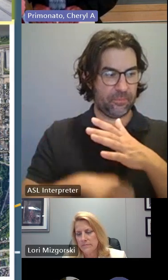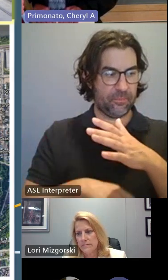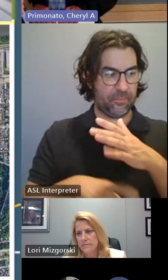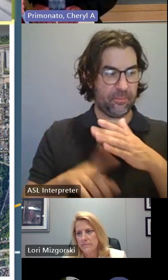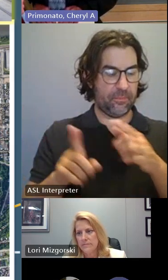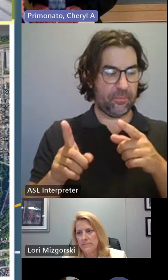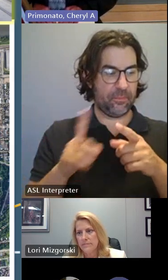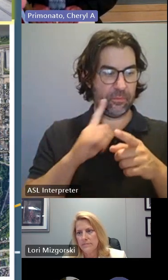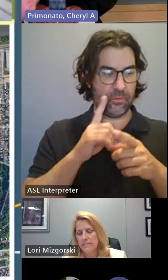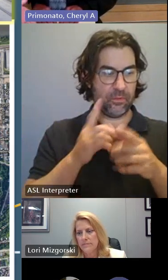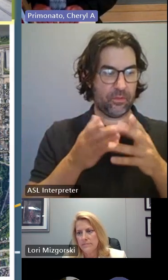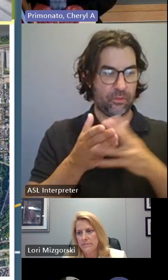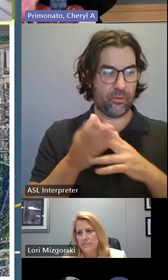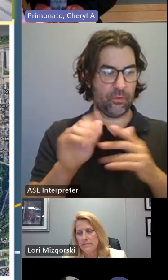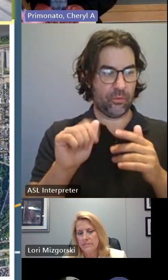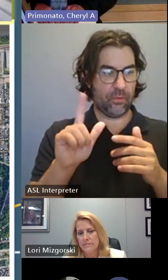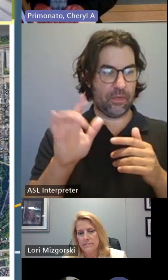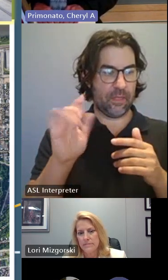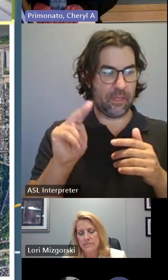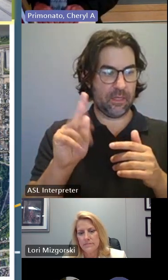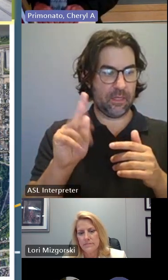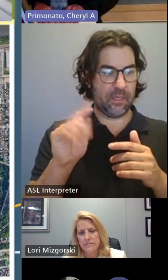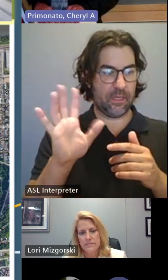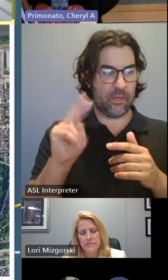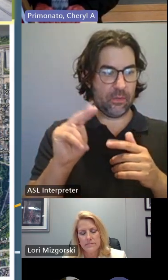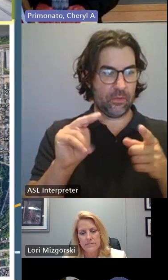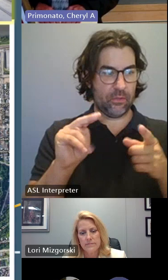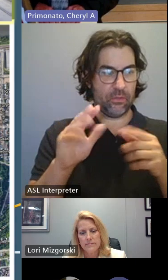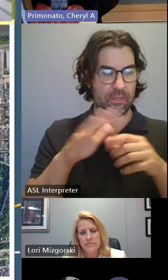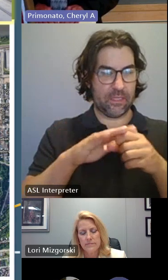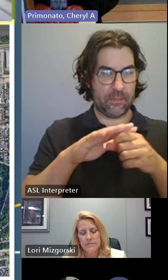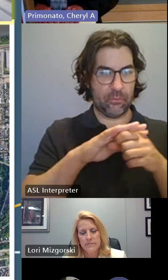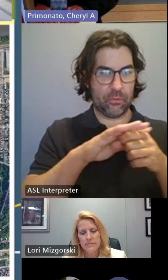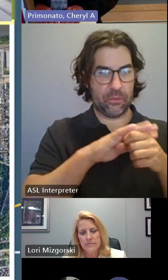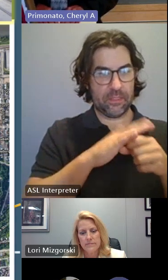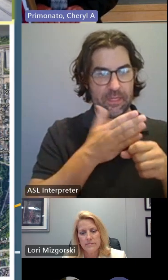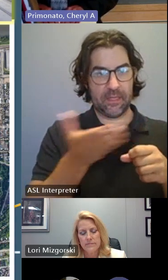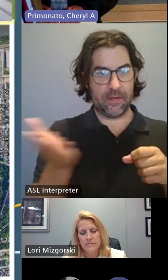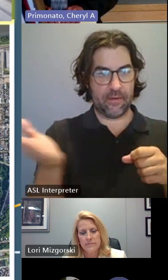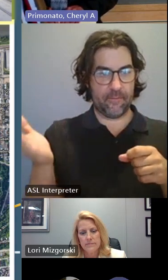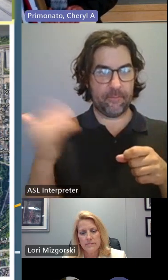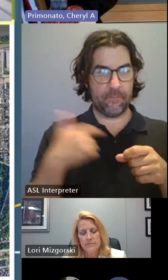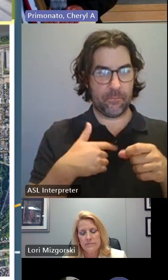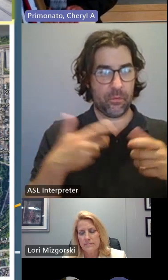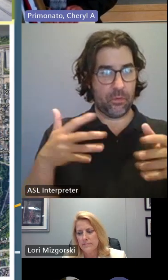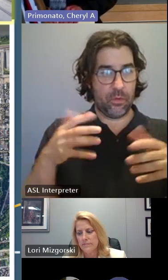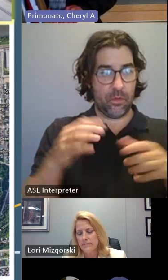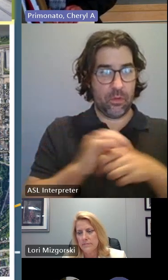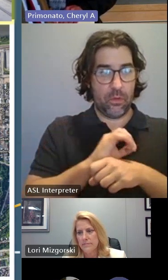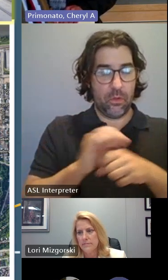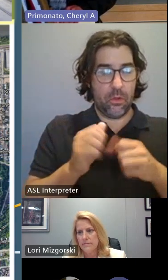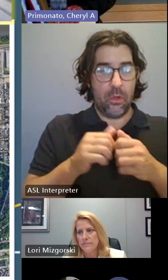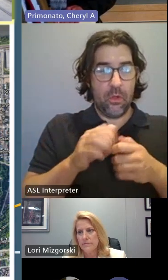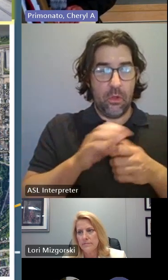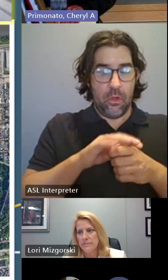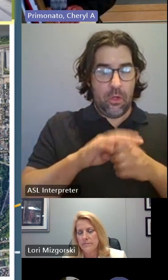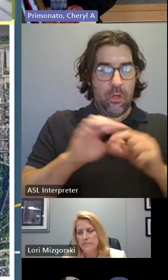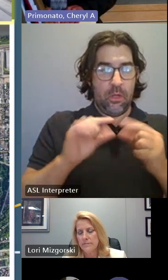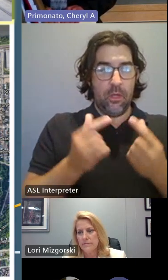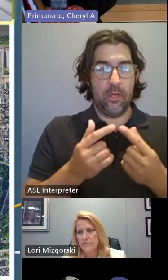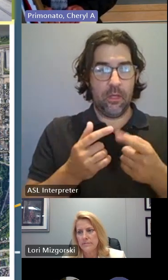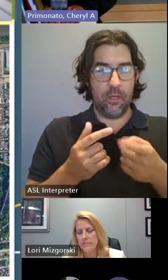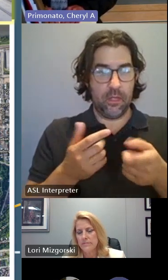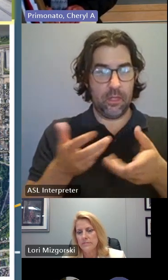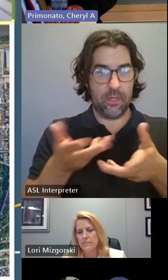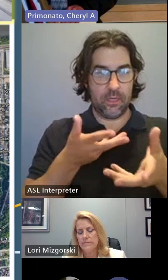also going through Allentown, and there's neighborhoods there, and we already work with some neighborhood groups in those areas that we're going to be